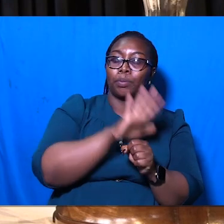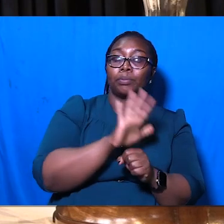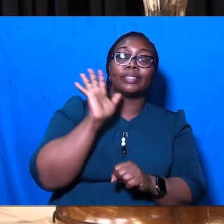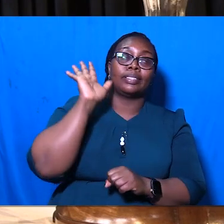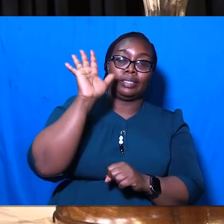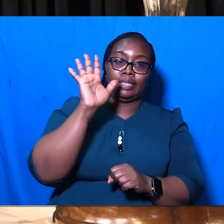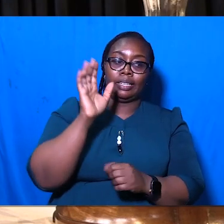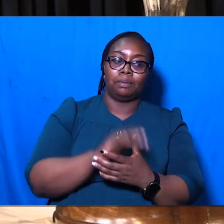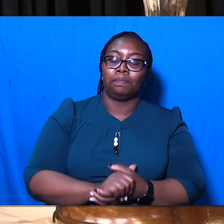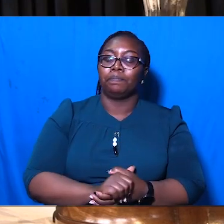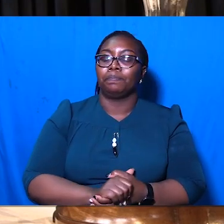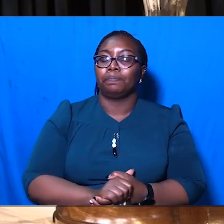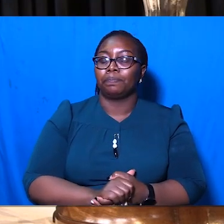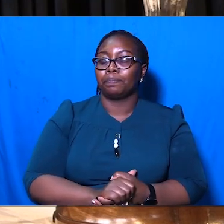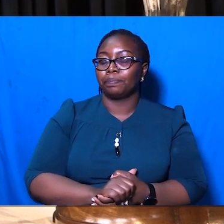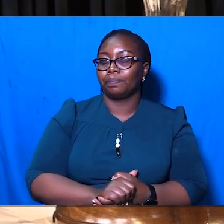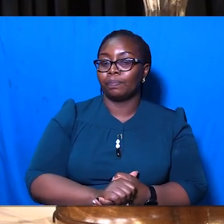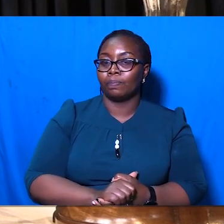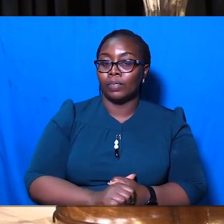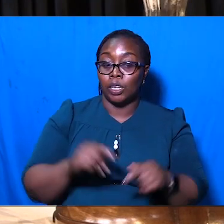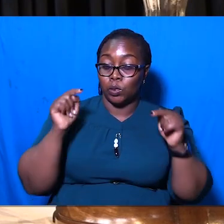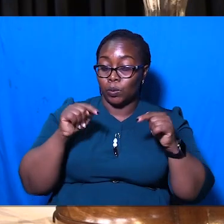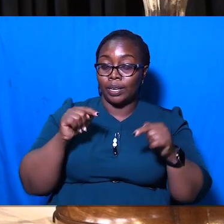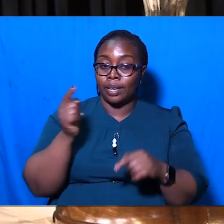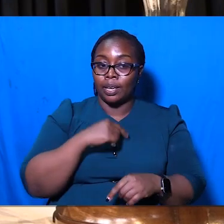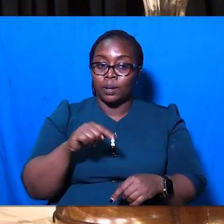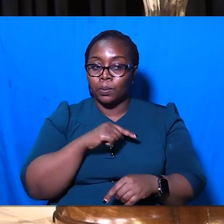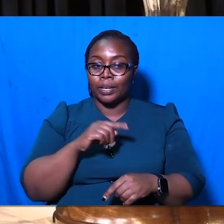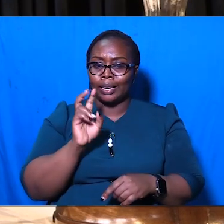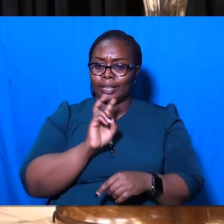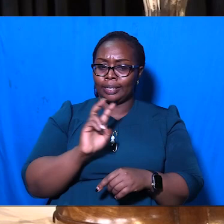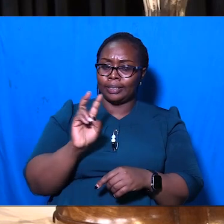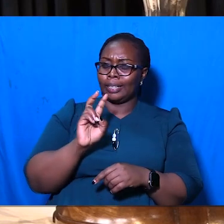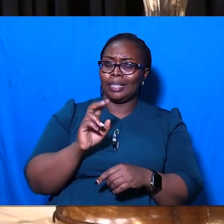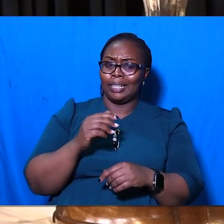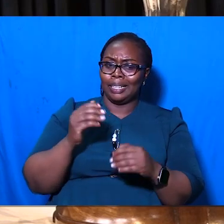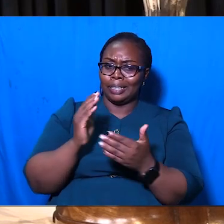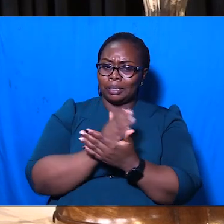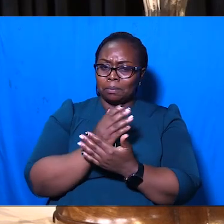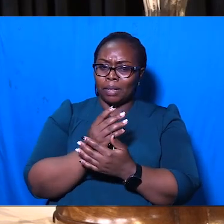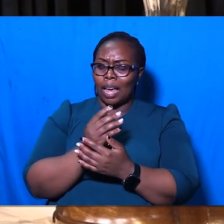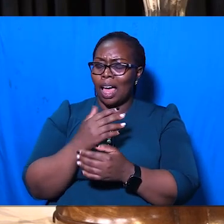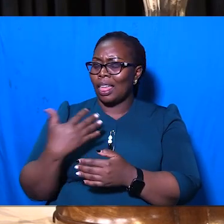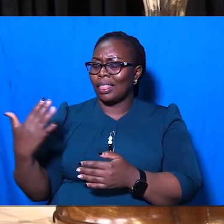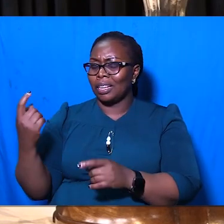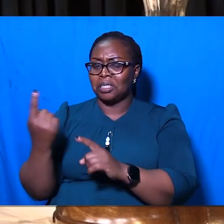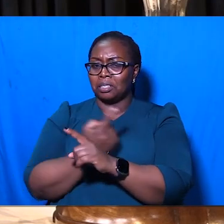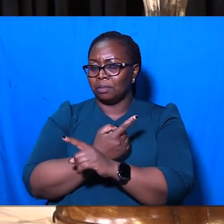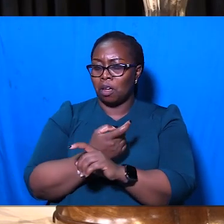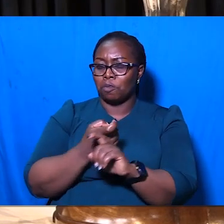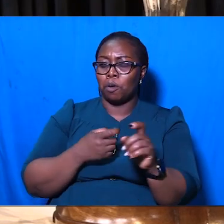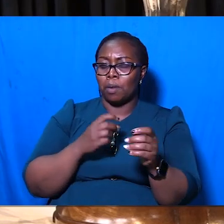will endure every trial and every confidence. Today, we are looking at something very different from the writings of Romans chapter